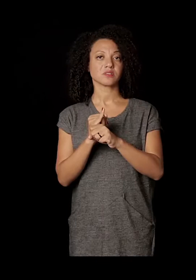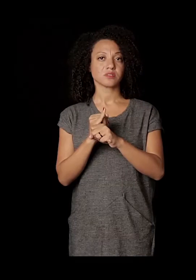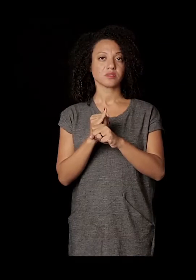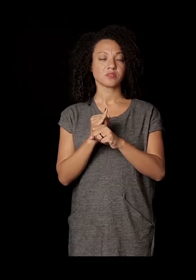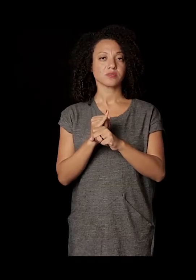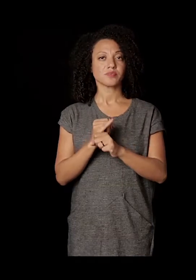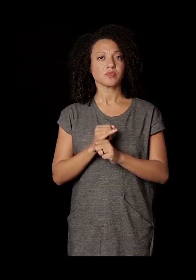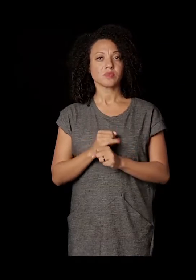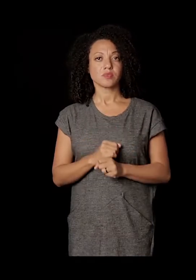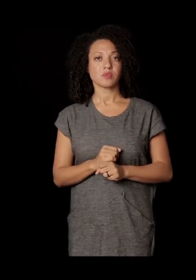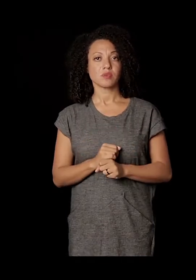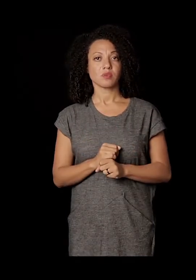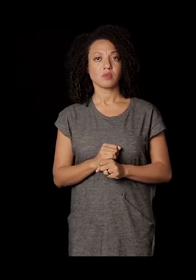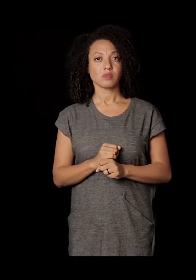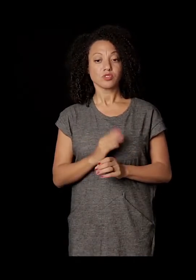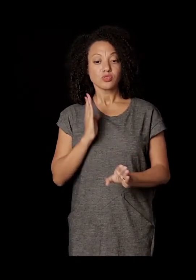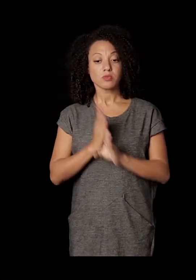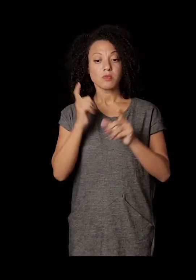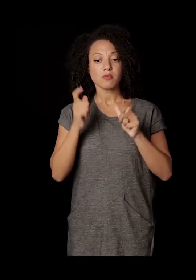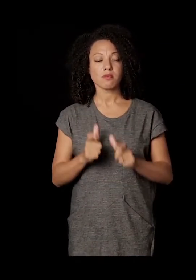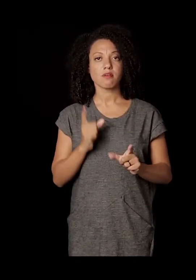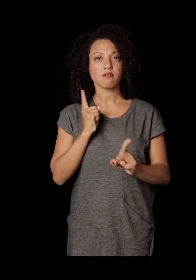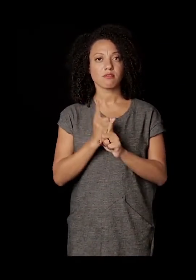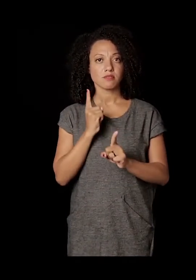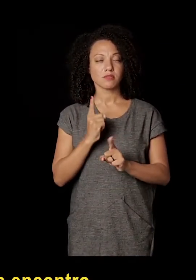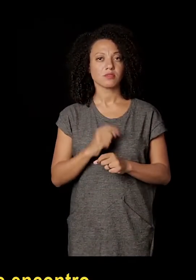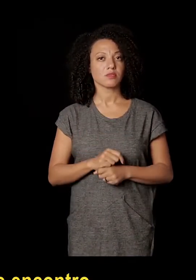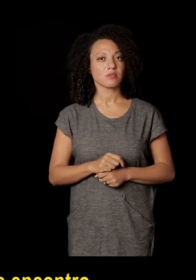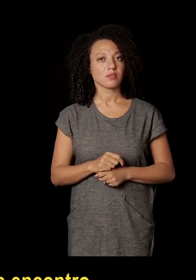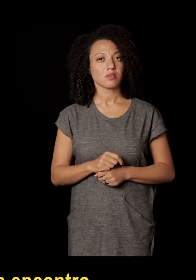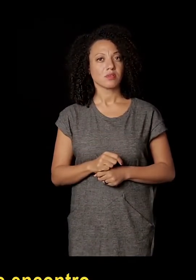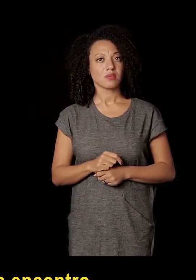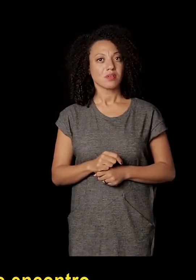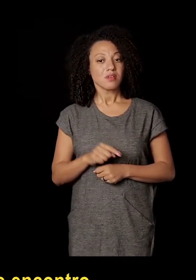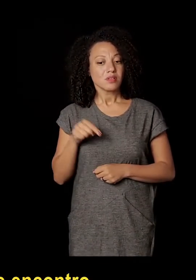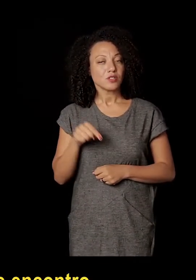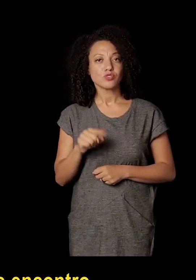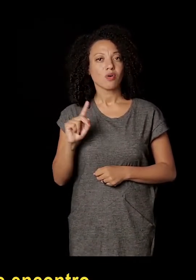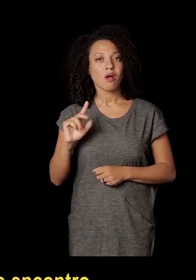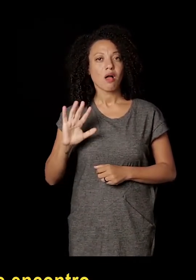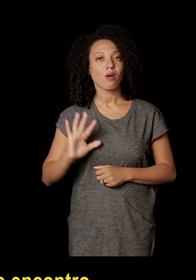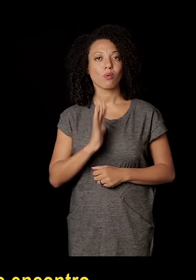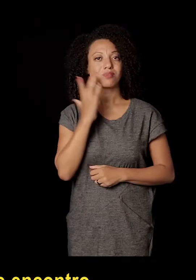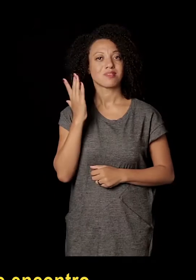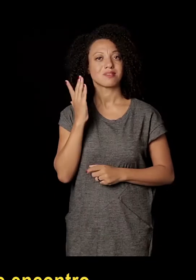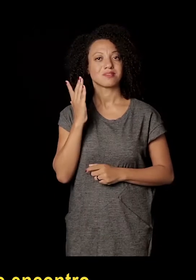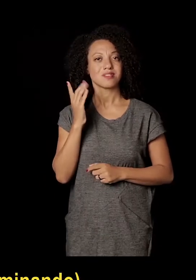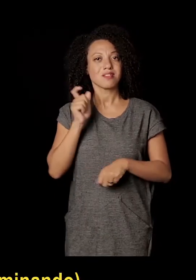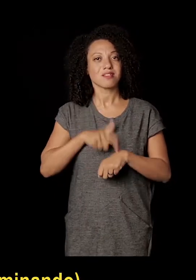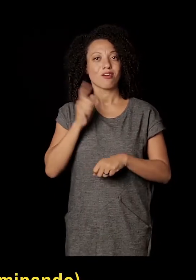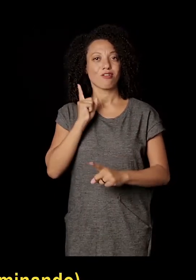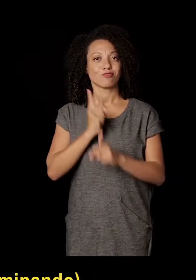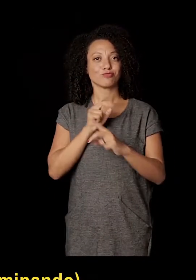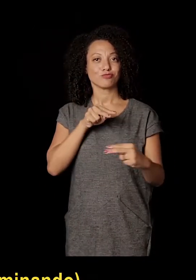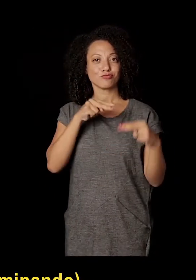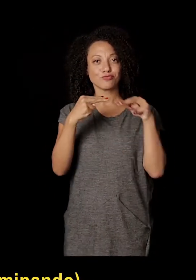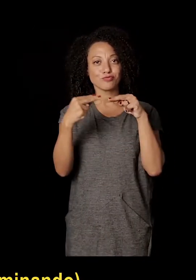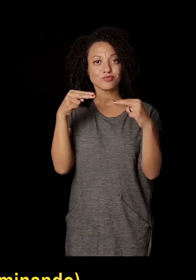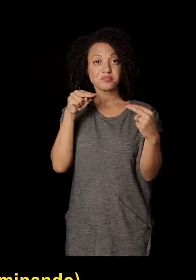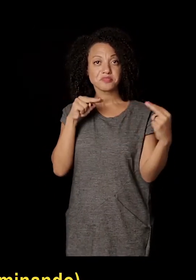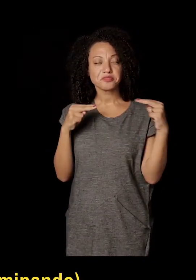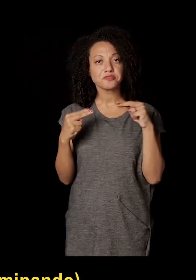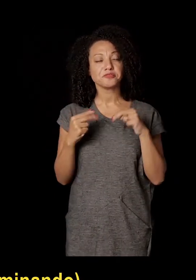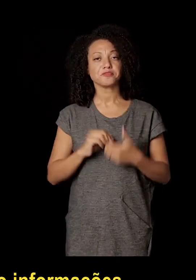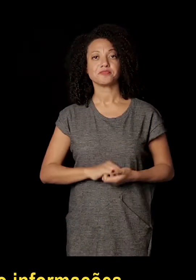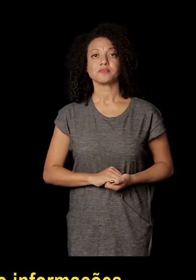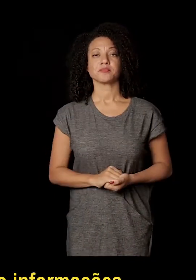Meeting Place. Keep going. Or maybe it's not. No, these are successes of the Meeting Place. 5 minutes. I'm about